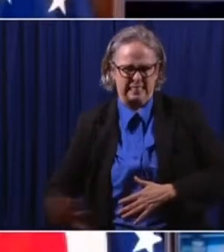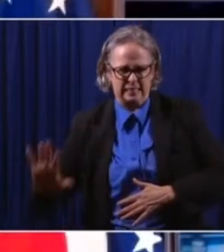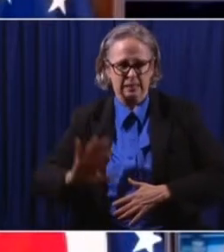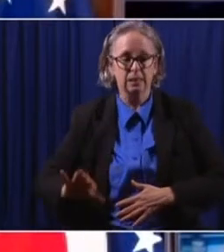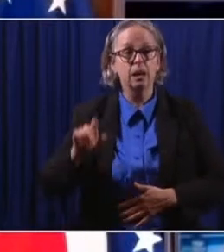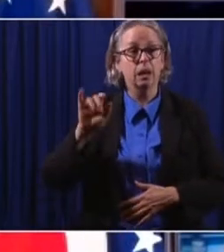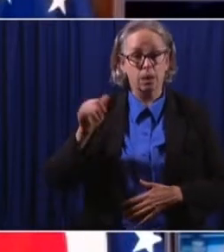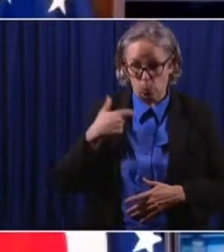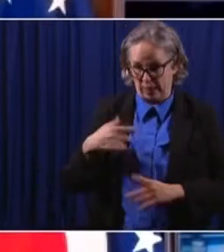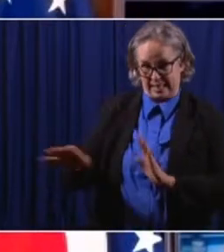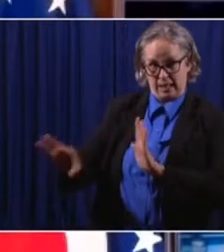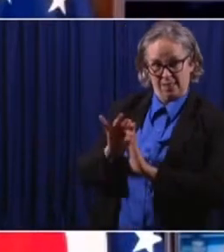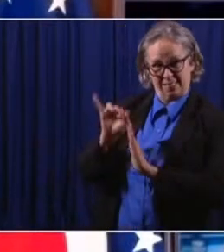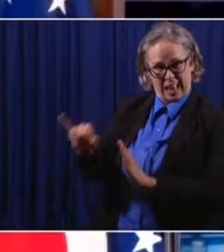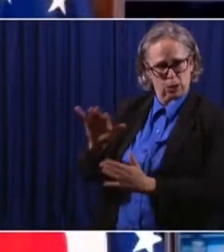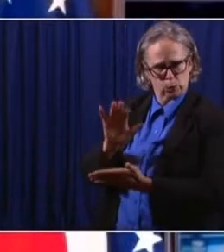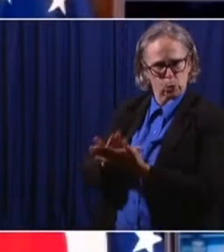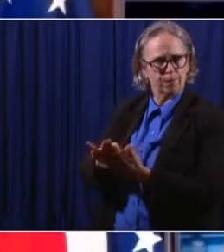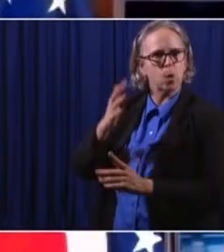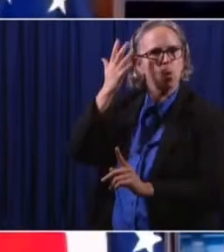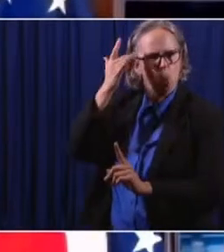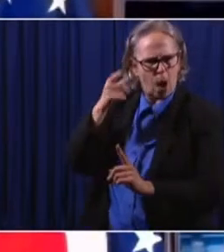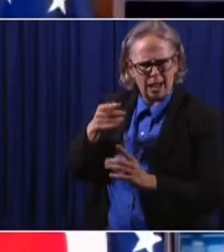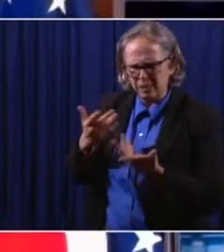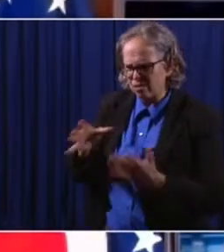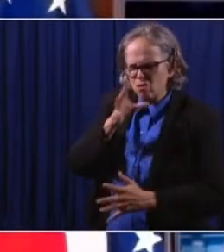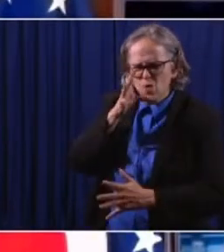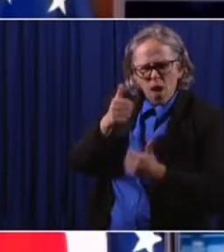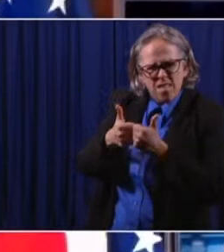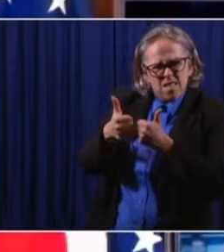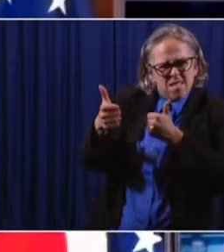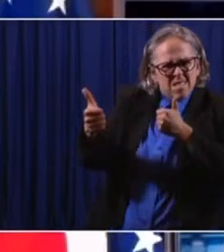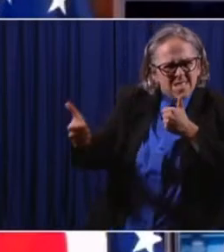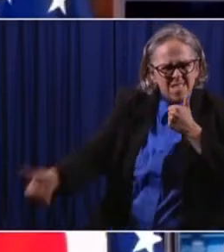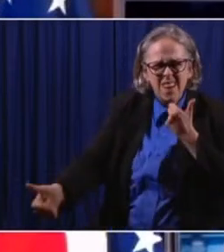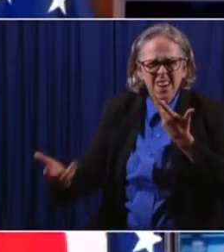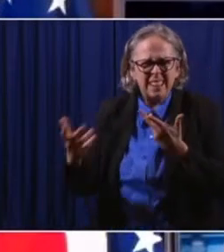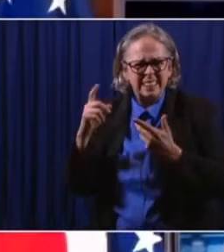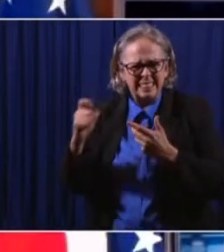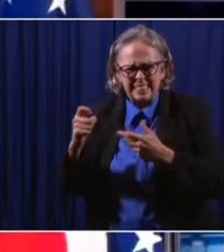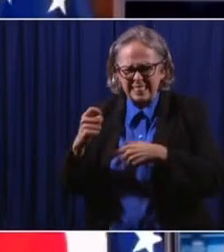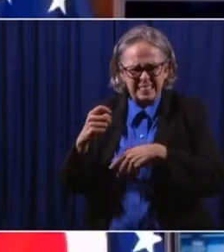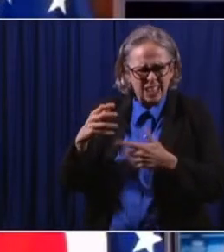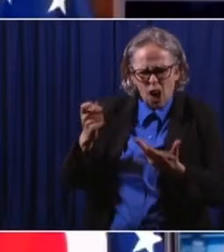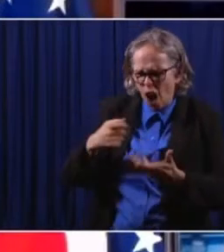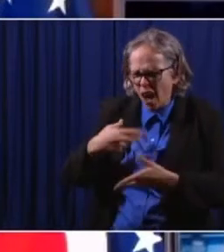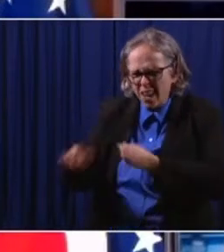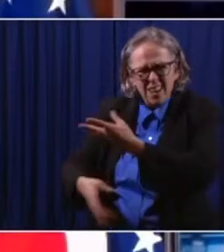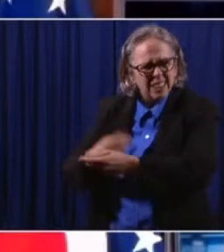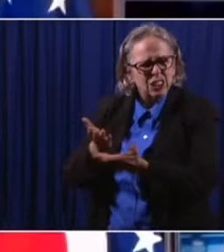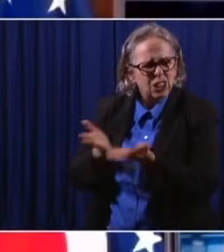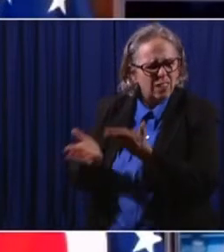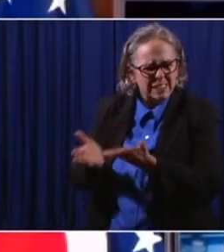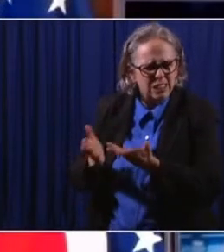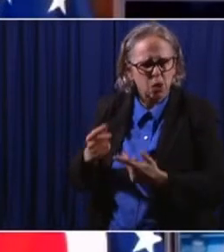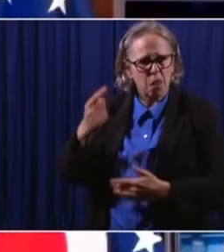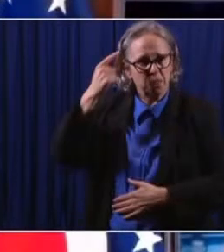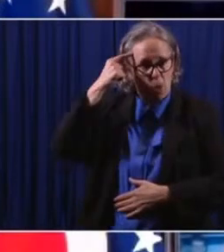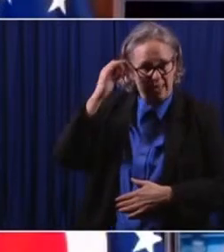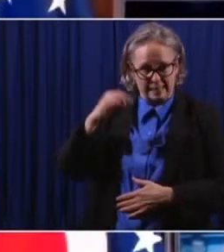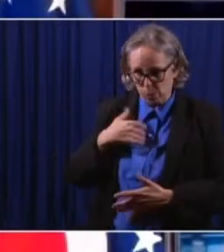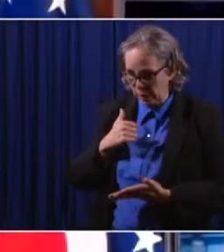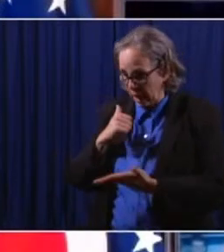of that fact. They were a very difficult use case for this. And we believe that if we could improve the